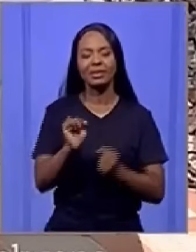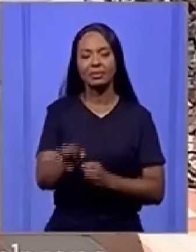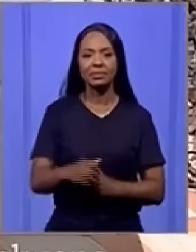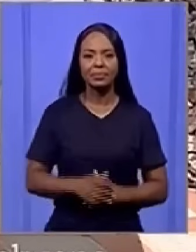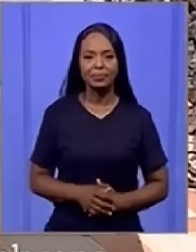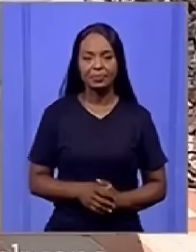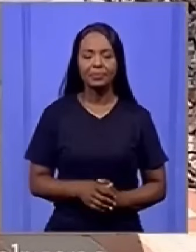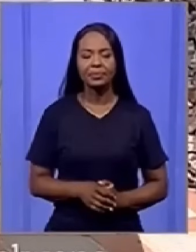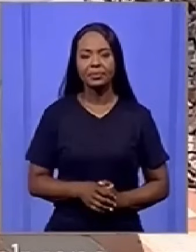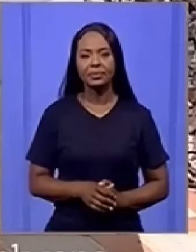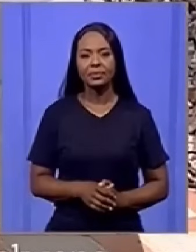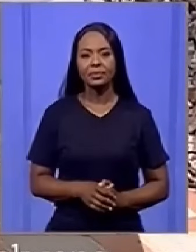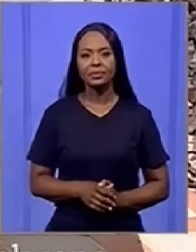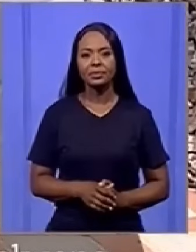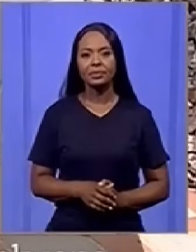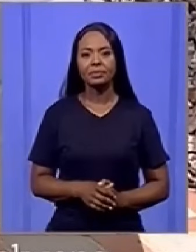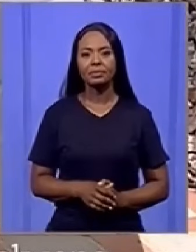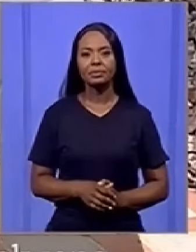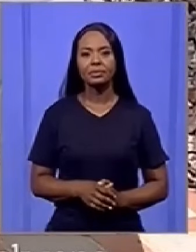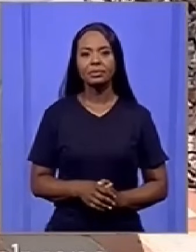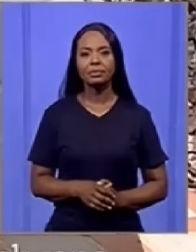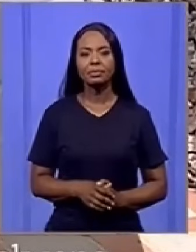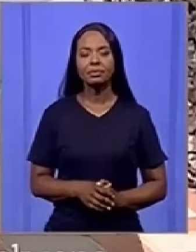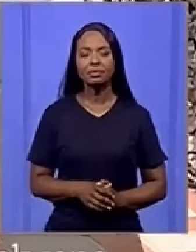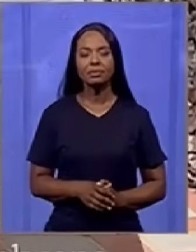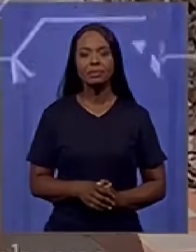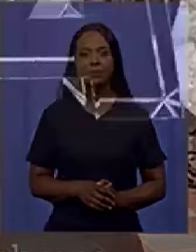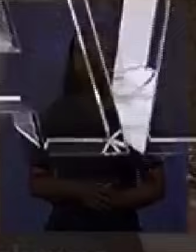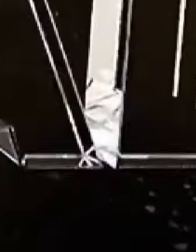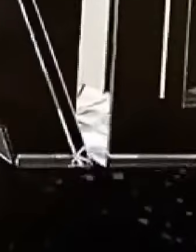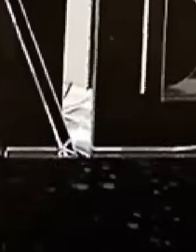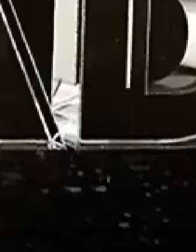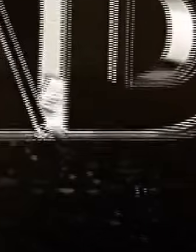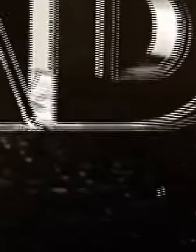one motho wa SABC News, Pretoria.